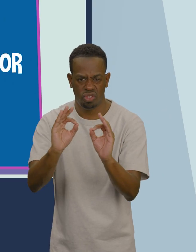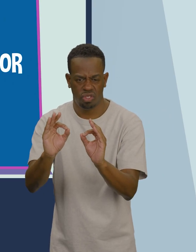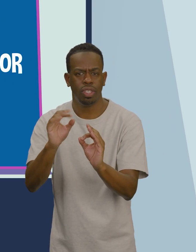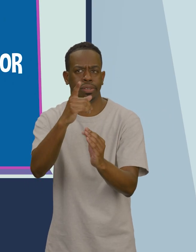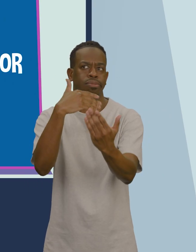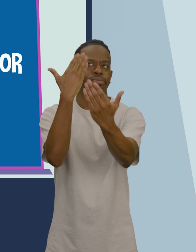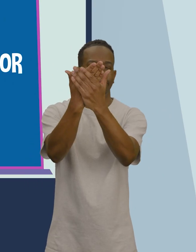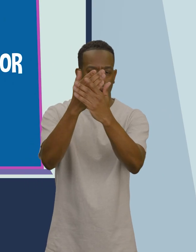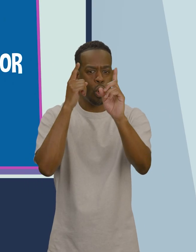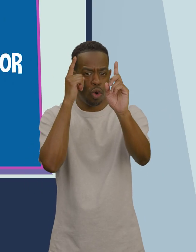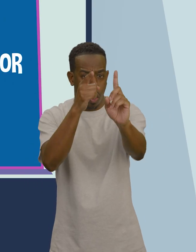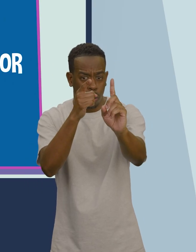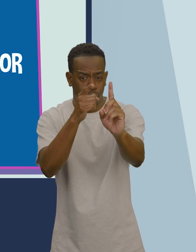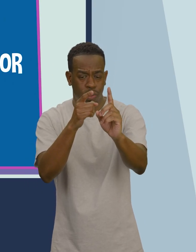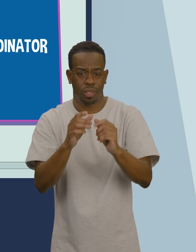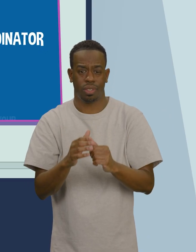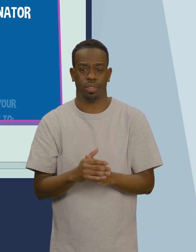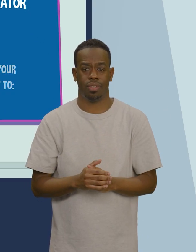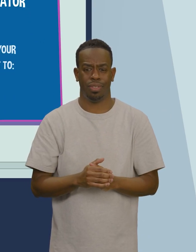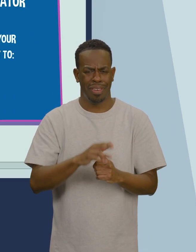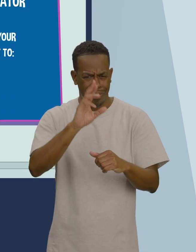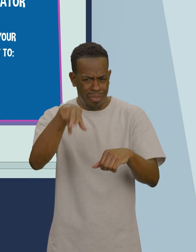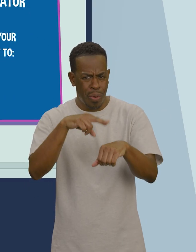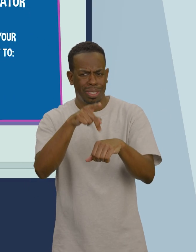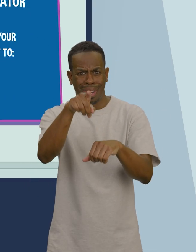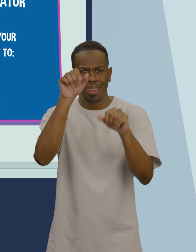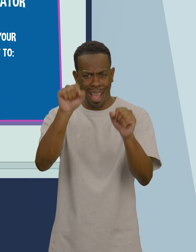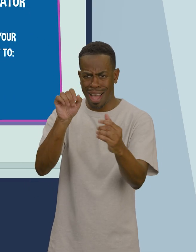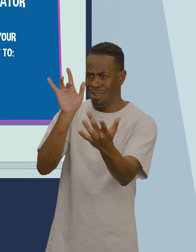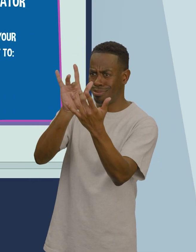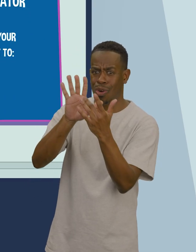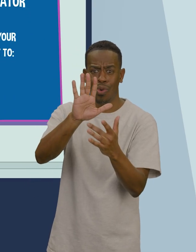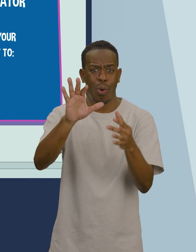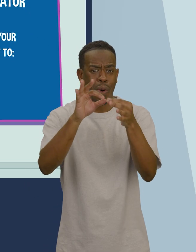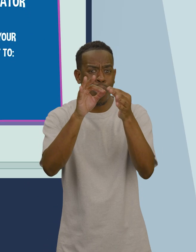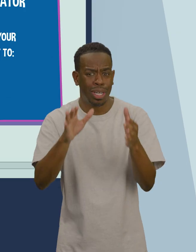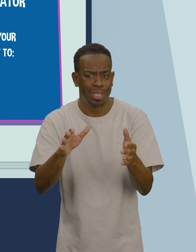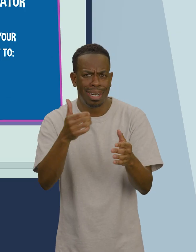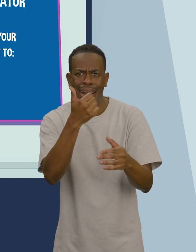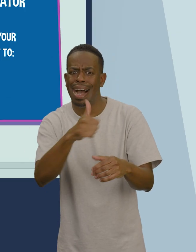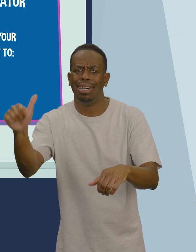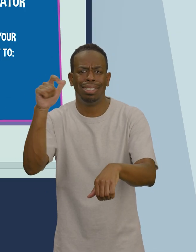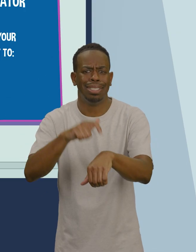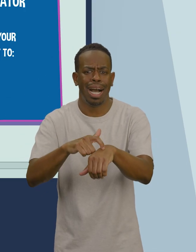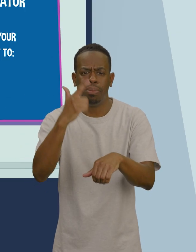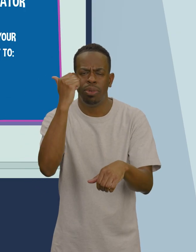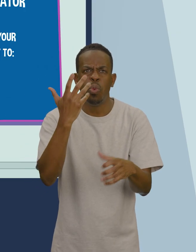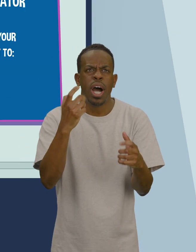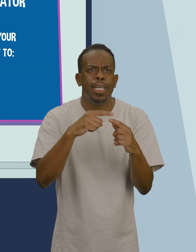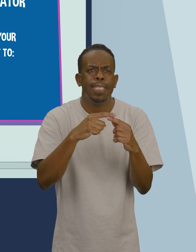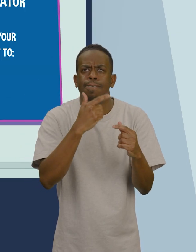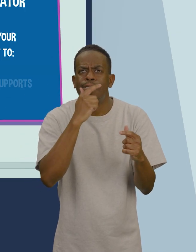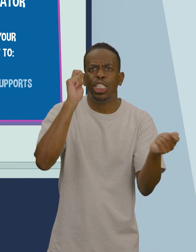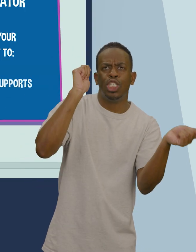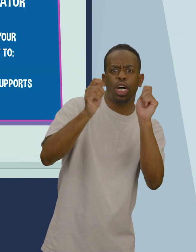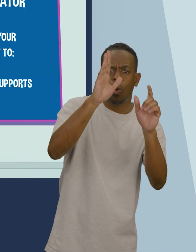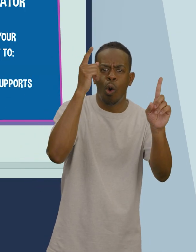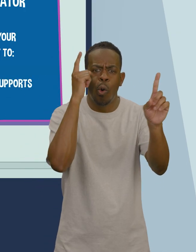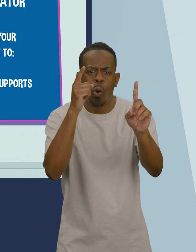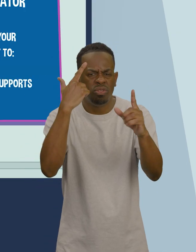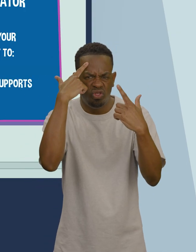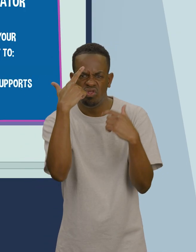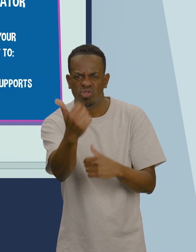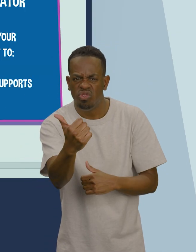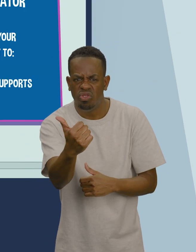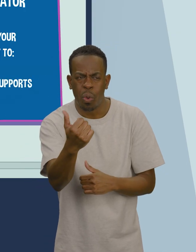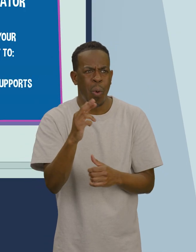you are heading toward your preferred goals. Of course, you have the right to contact your coordinator anytime you want in between meetings to change your goals, request additional or